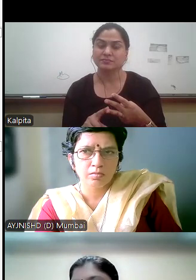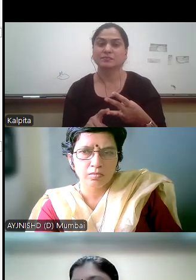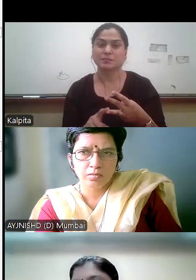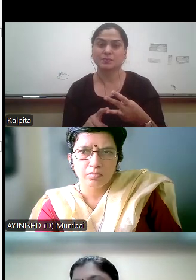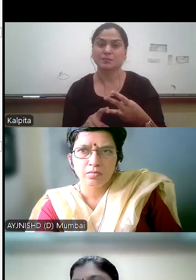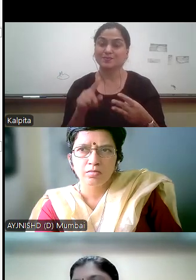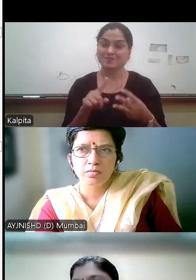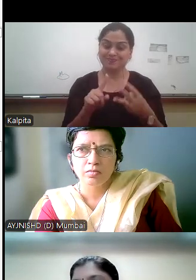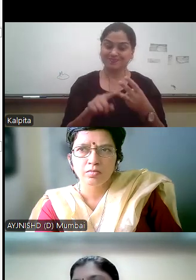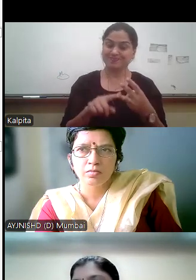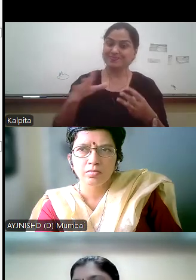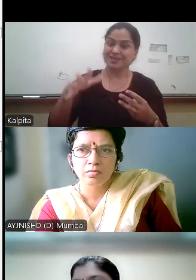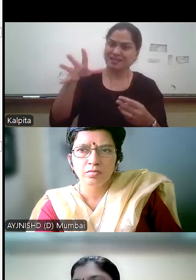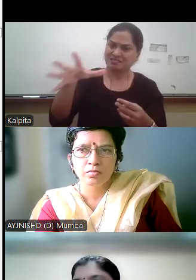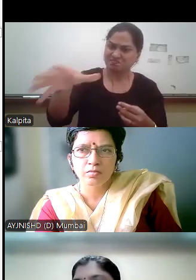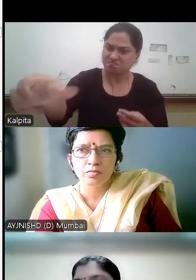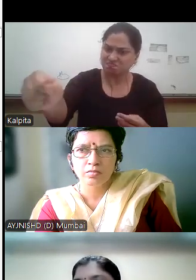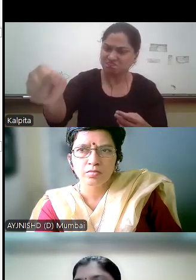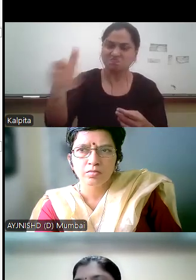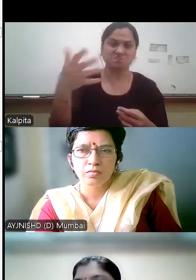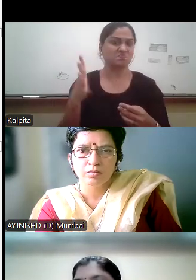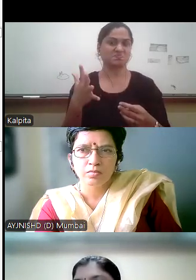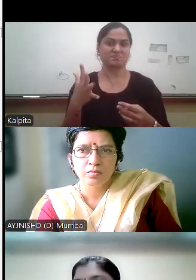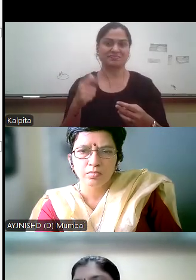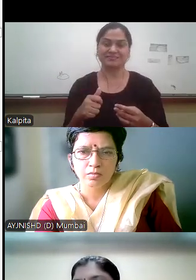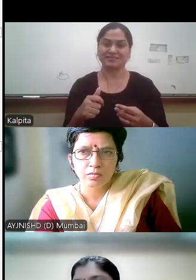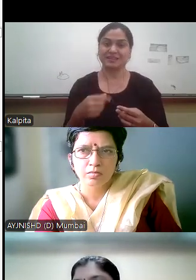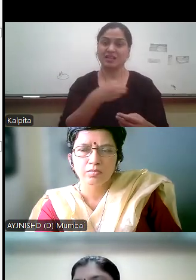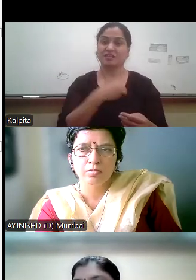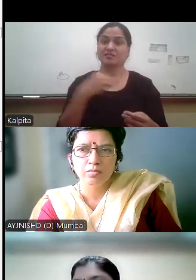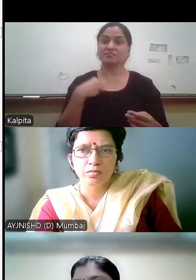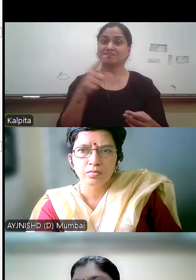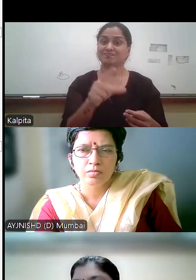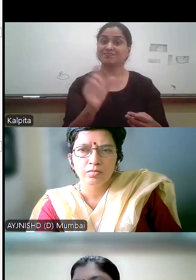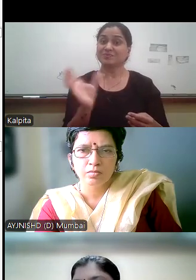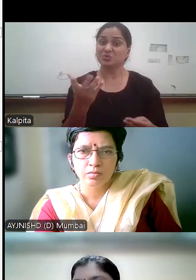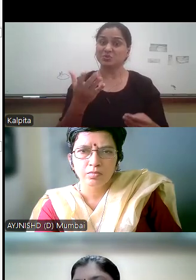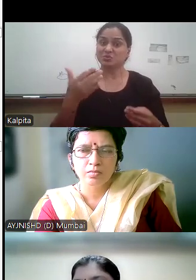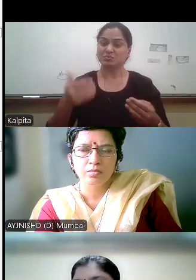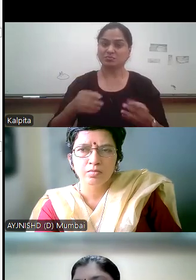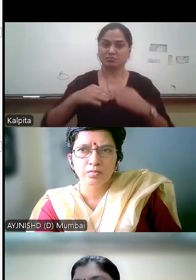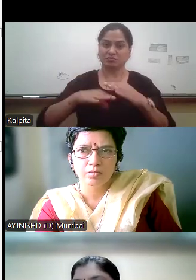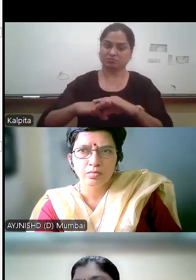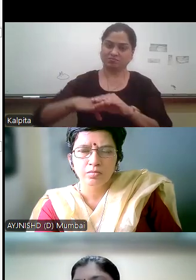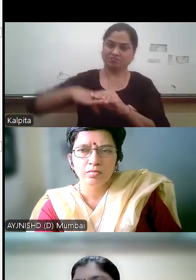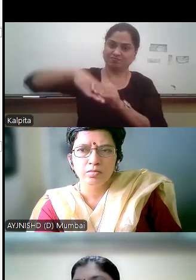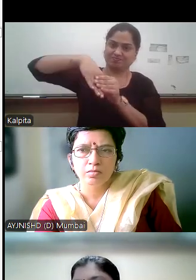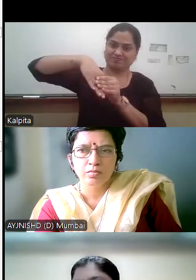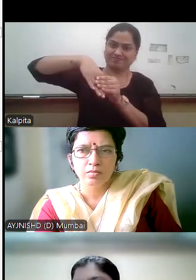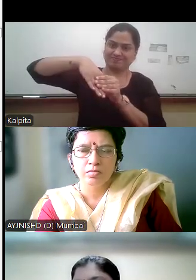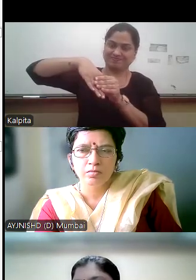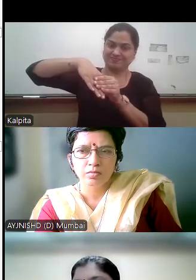reach. So what we are doing is he is on a therapy ball. The therapist is holding his pelvis, guiding the movement